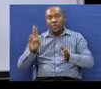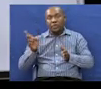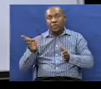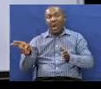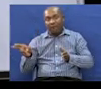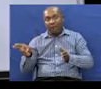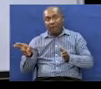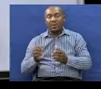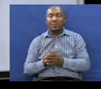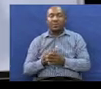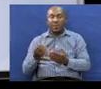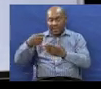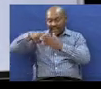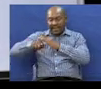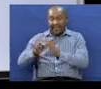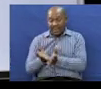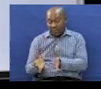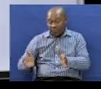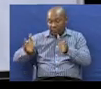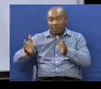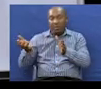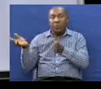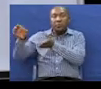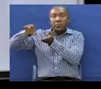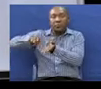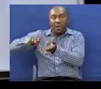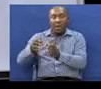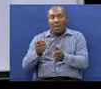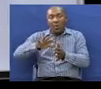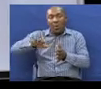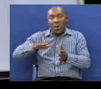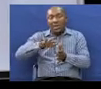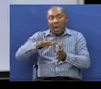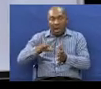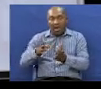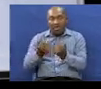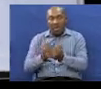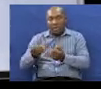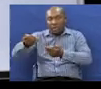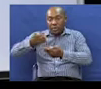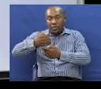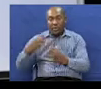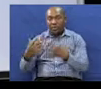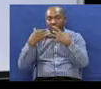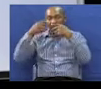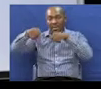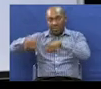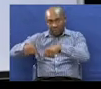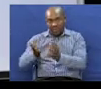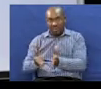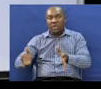no heat, the reaction won't take place. So there is heat here. This one will assist the mixture